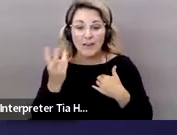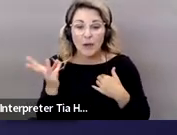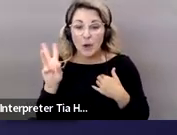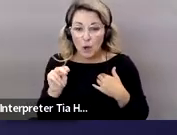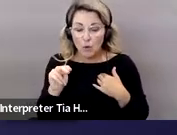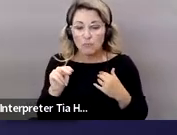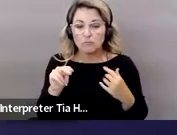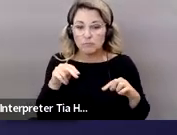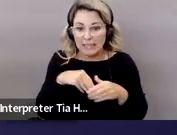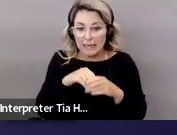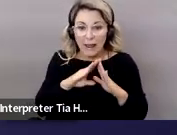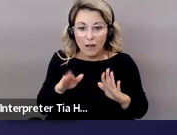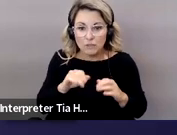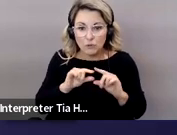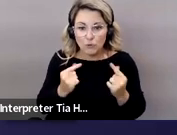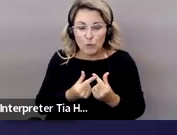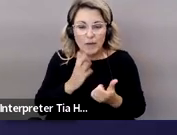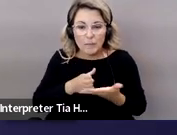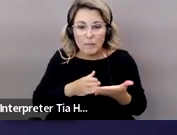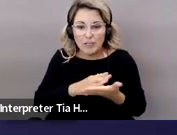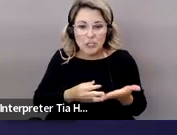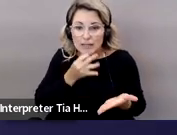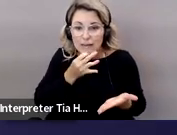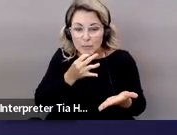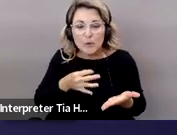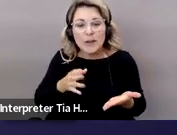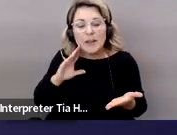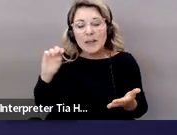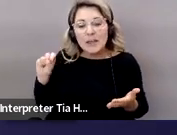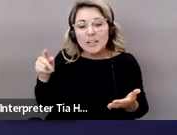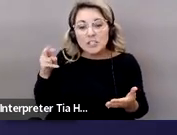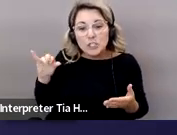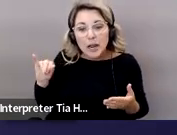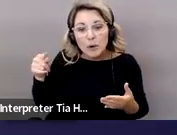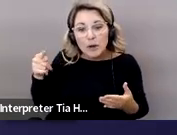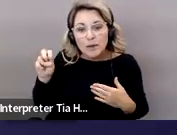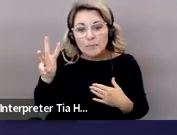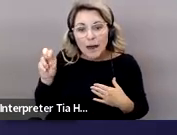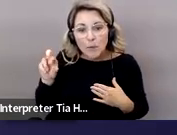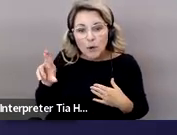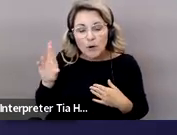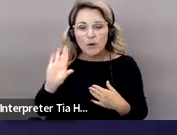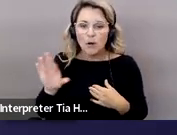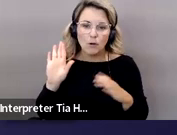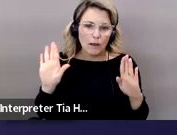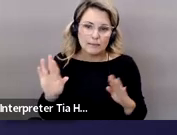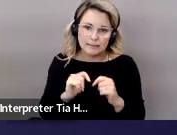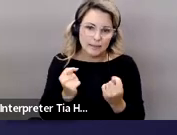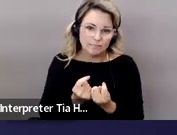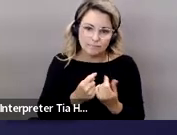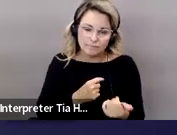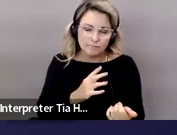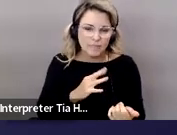in-house group of budget experts, Sherry Power and her excellent team